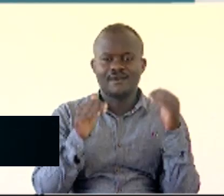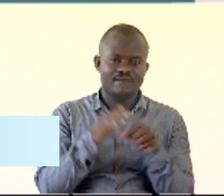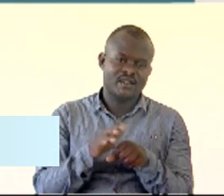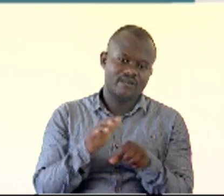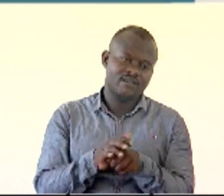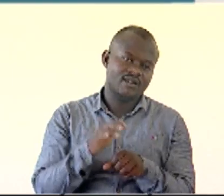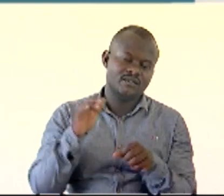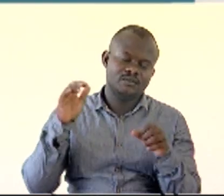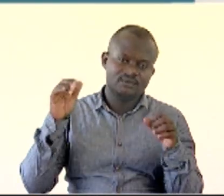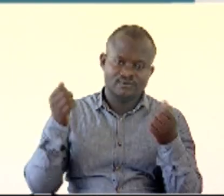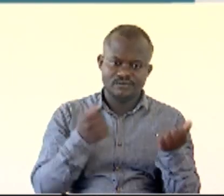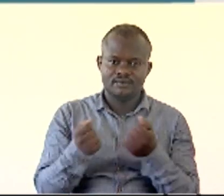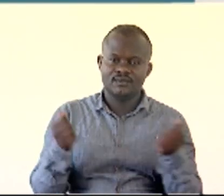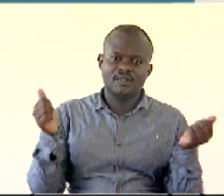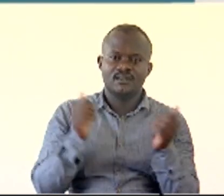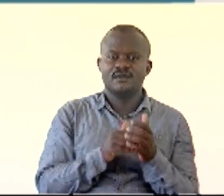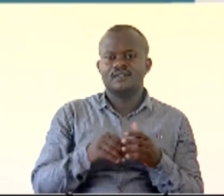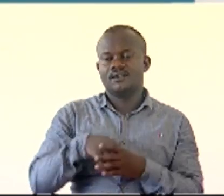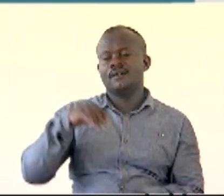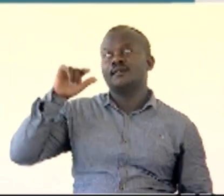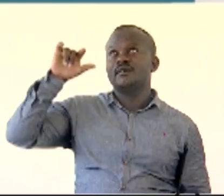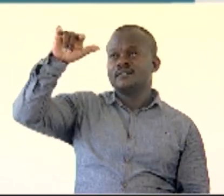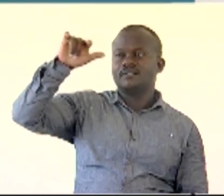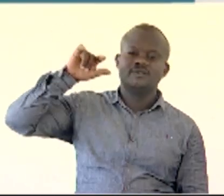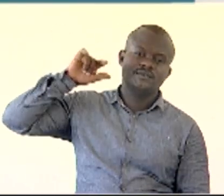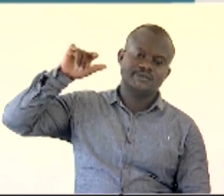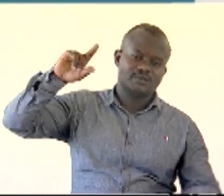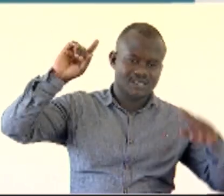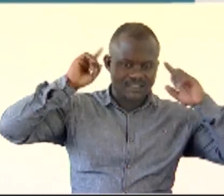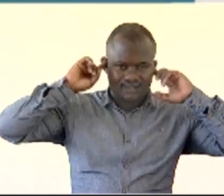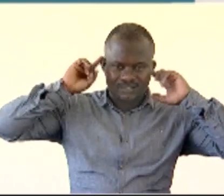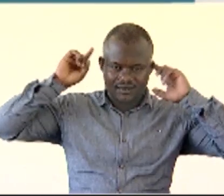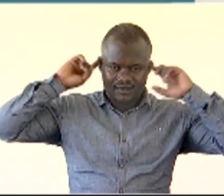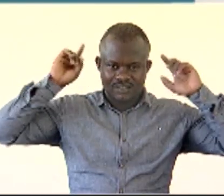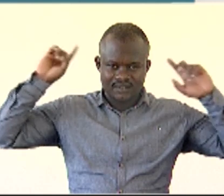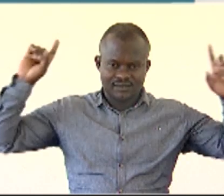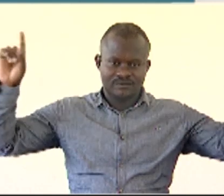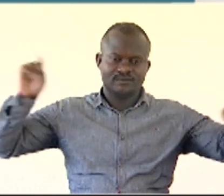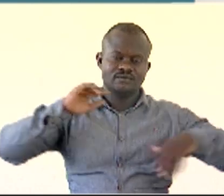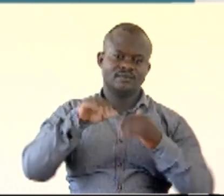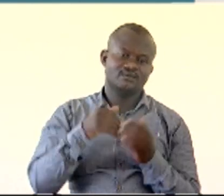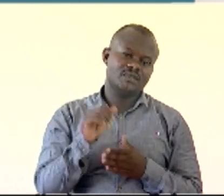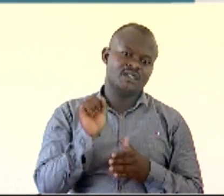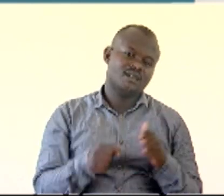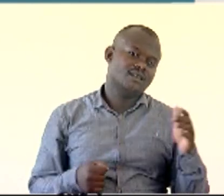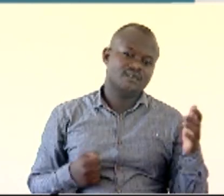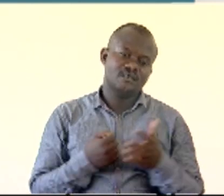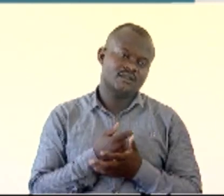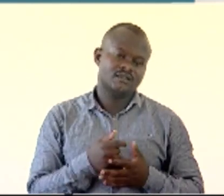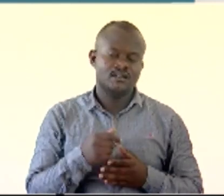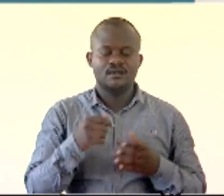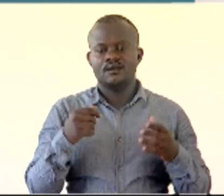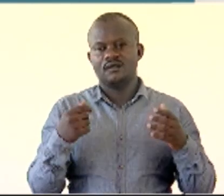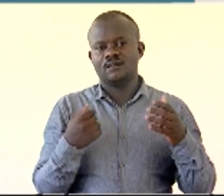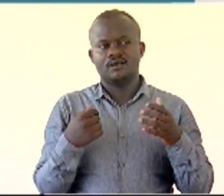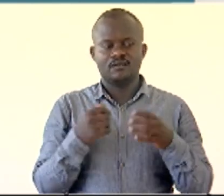many vehicles. Then planes also cause noise pollution, and this can affect sleep cycles